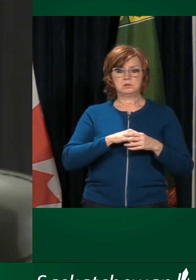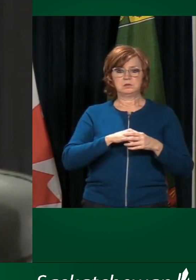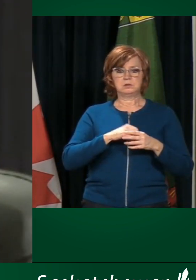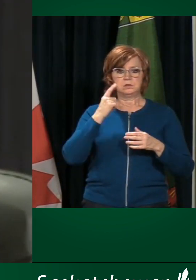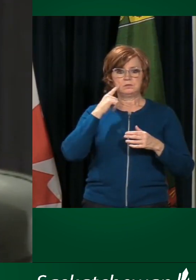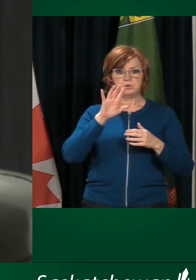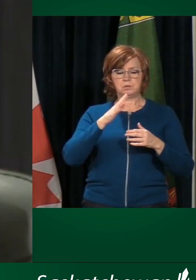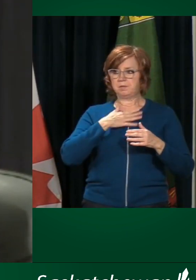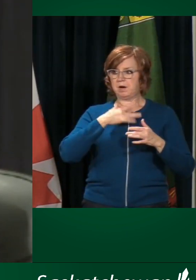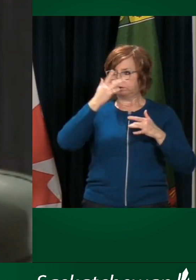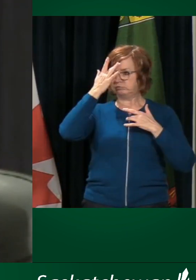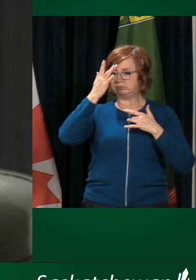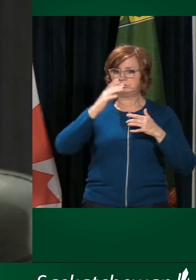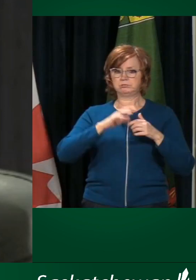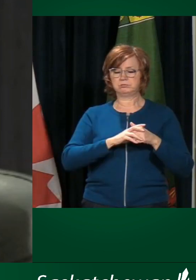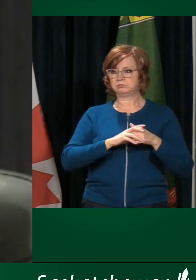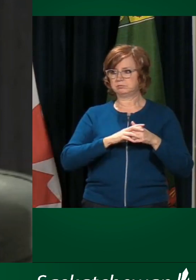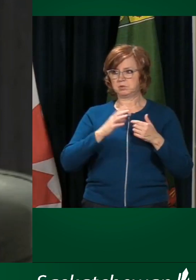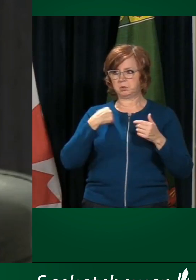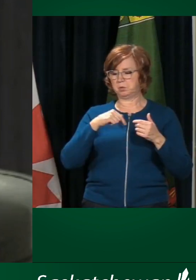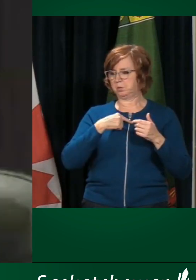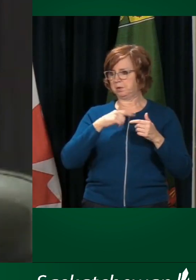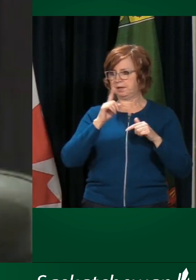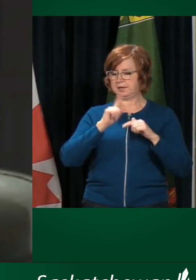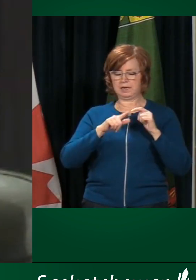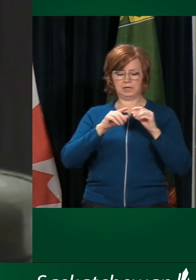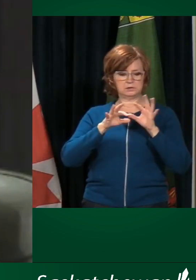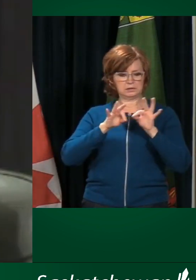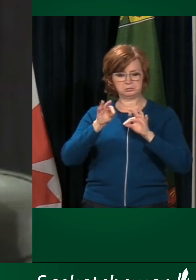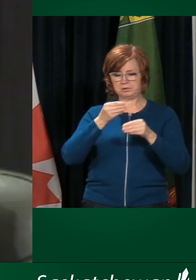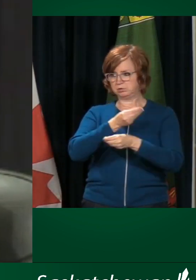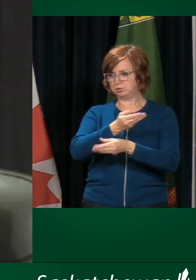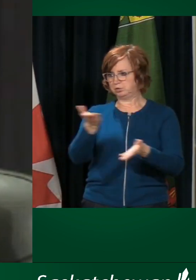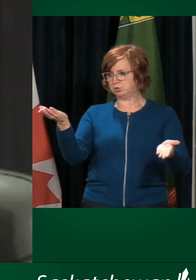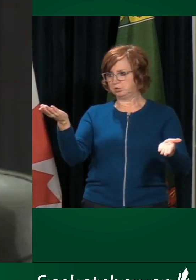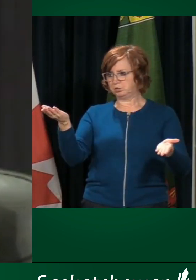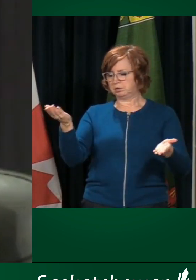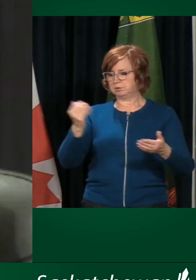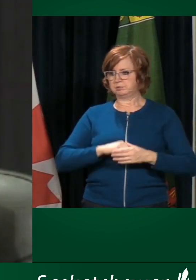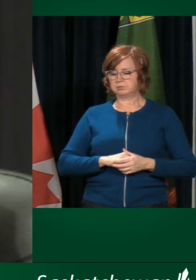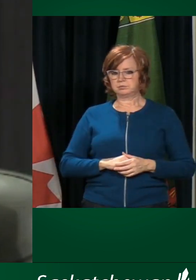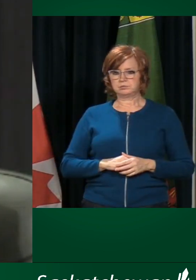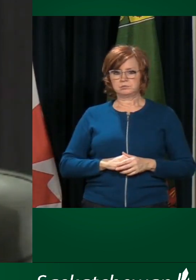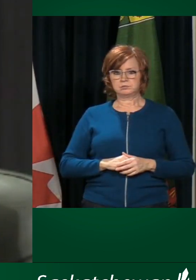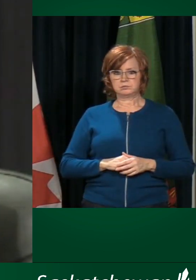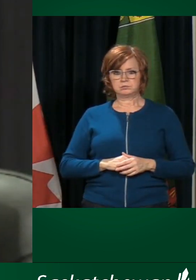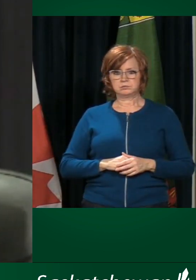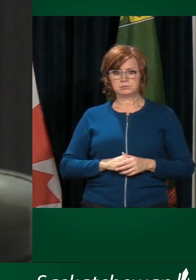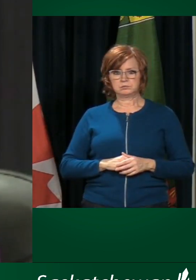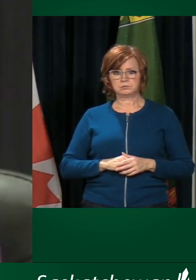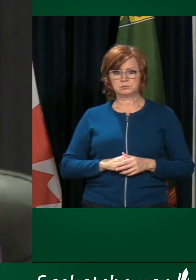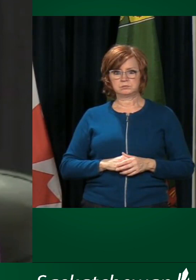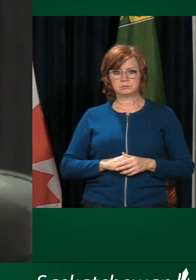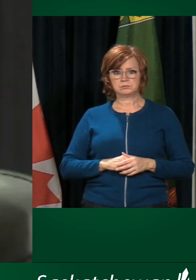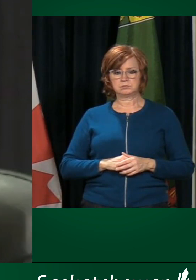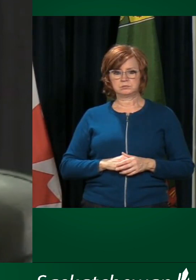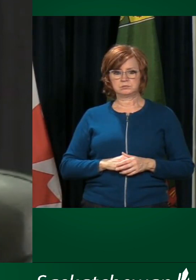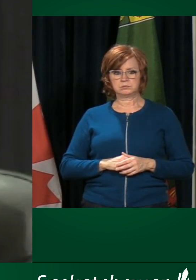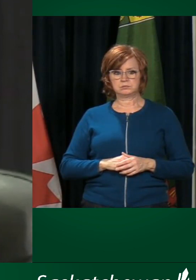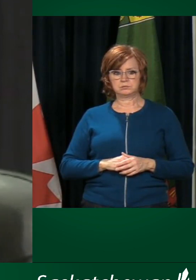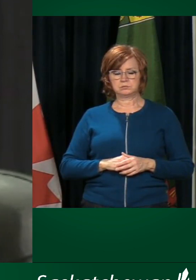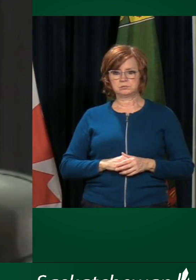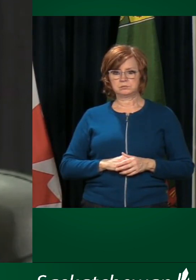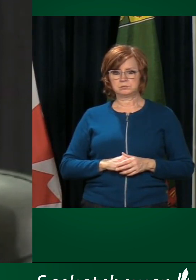is doing, you won't see us define an exact time frame. What we're trying to do now is use, just like we have with the data modeling, is use data to